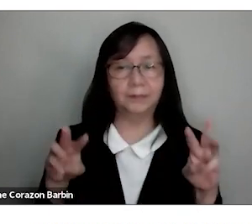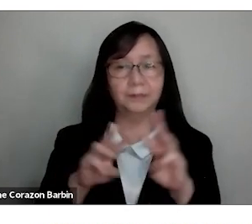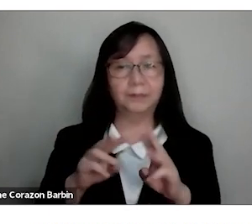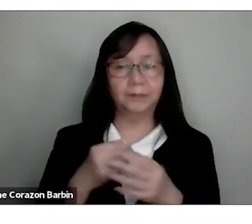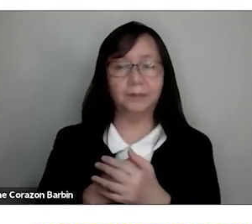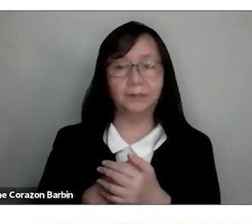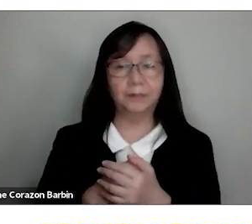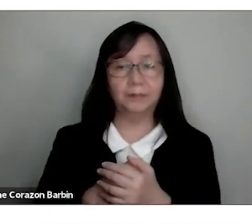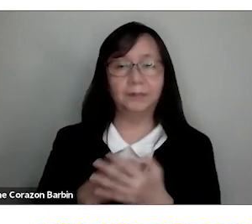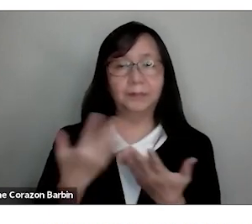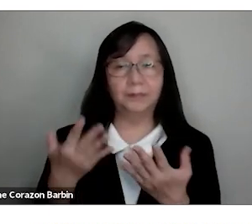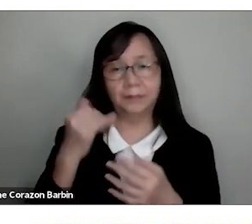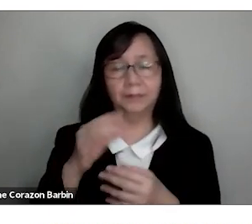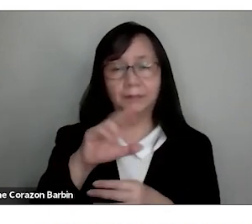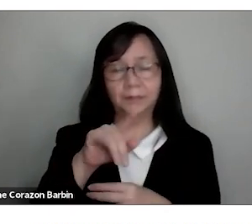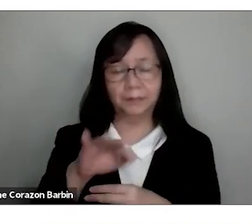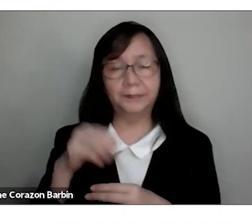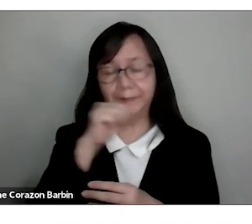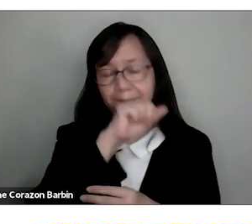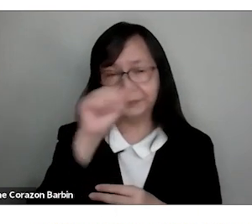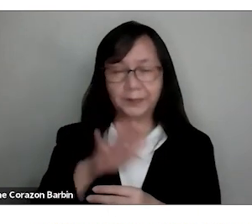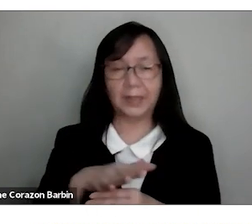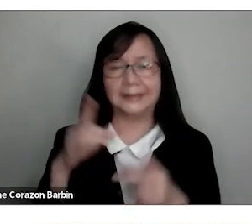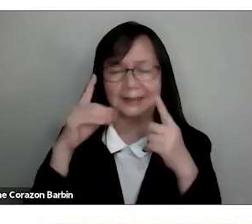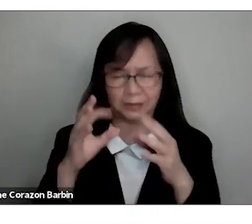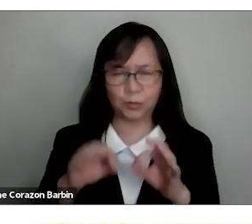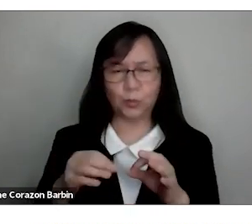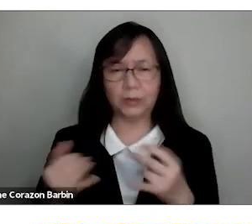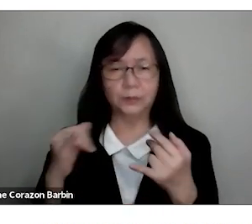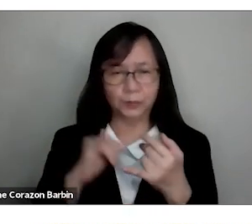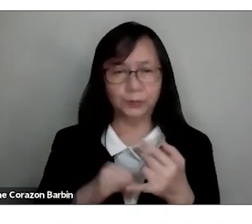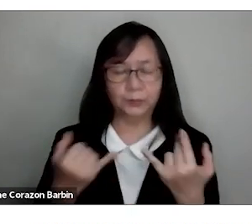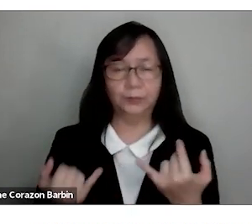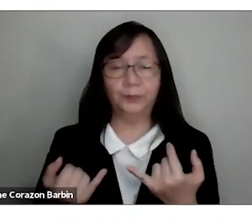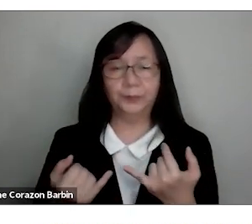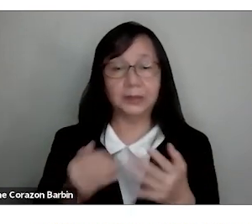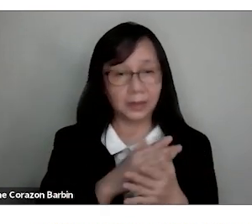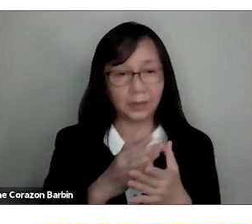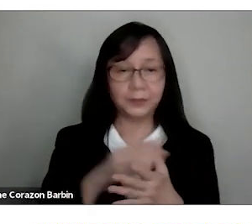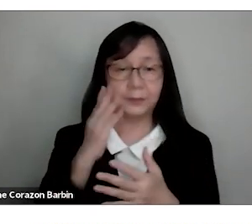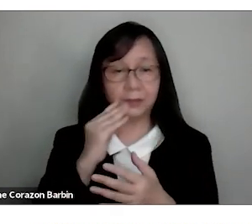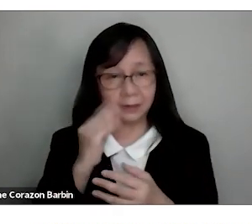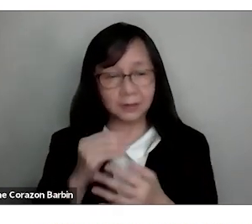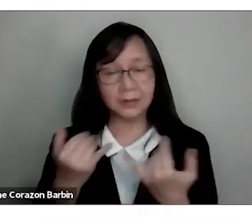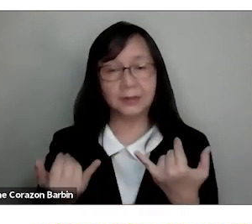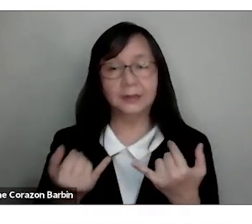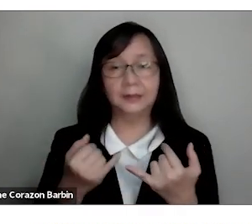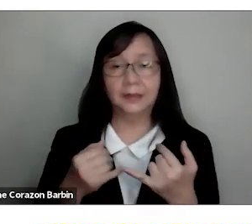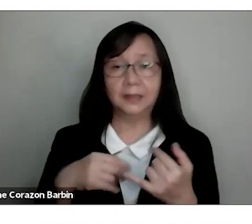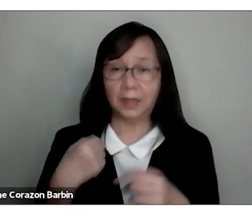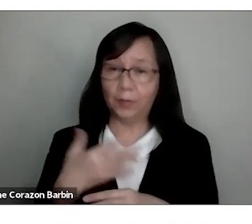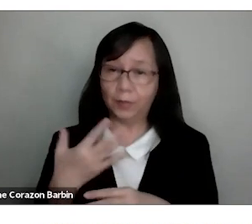this is why CRC Asia decided to include this sharing of experiences